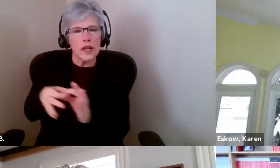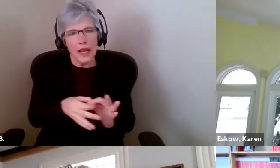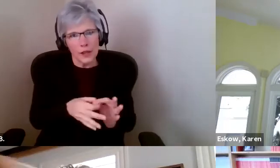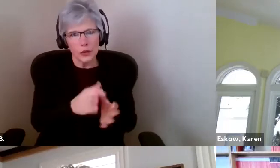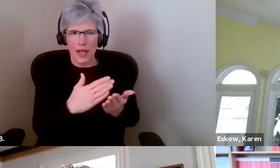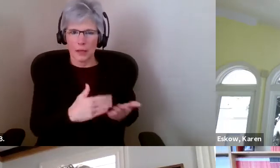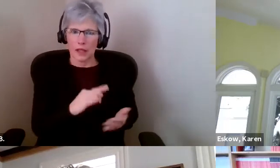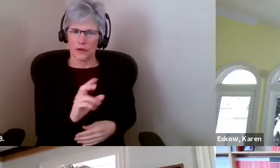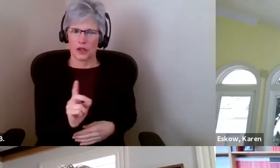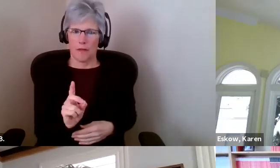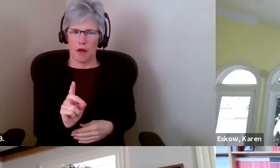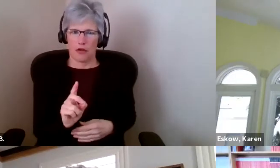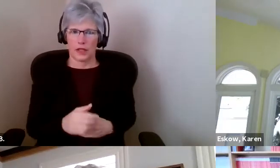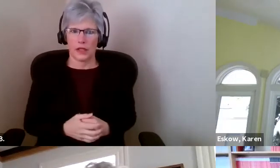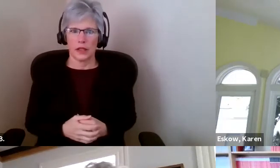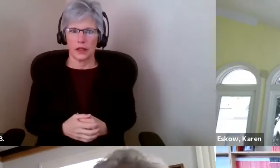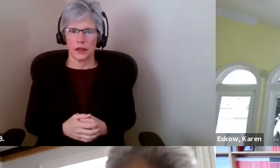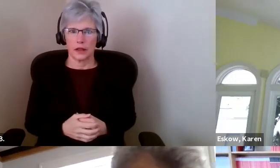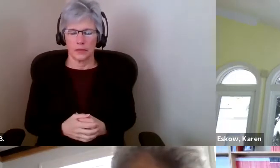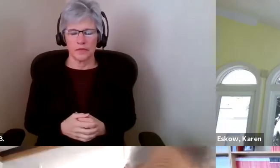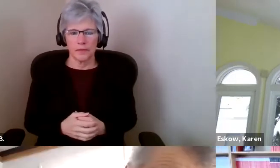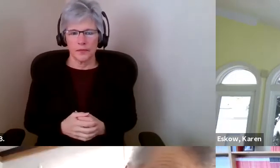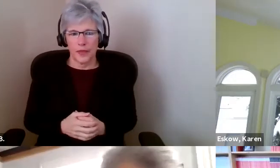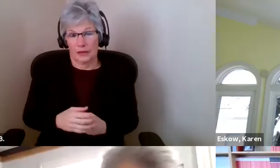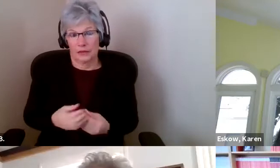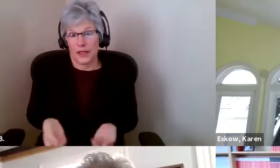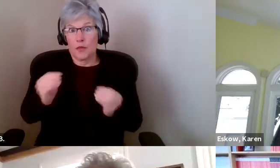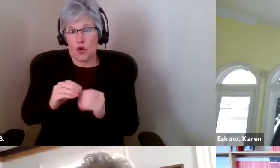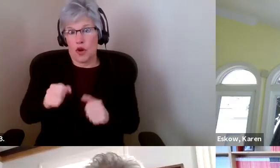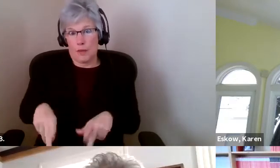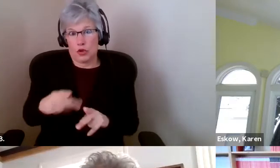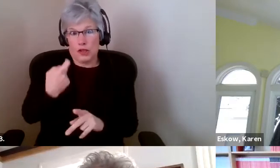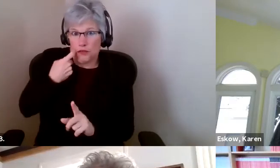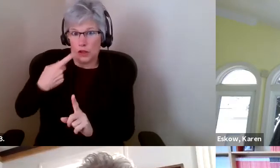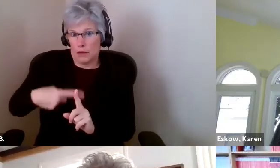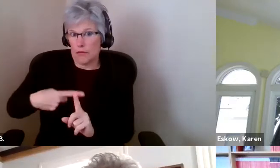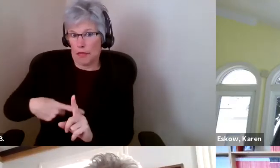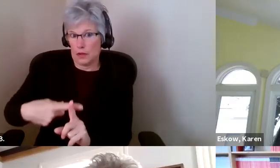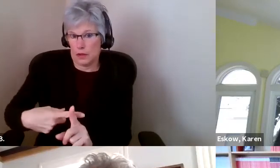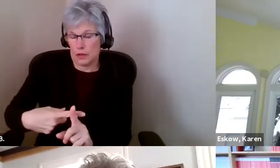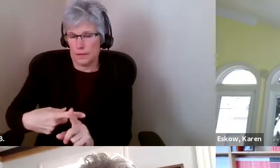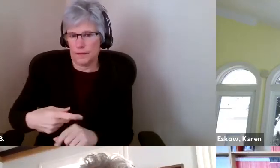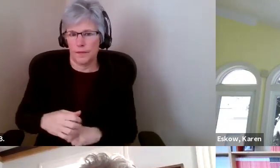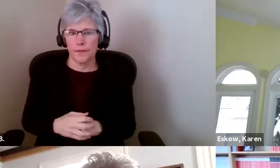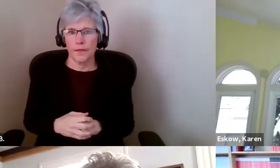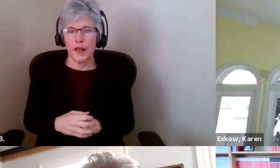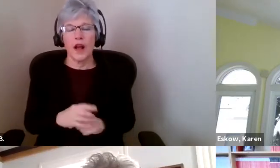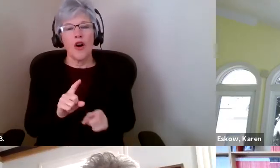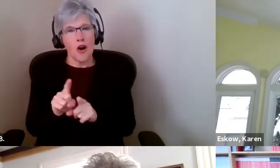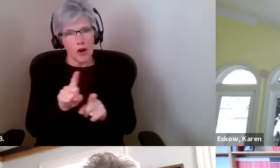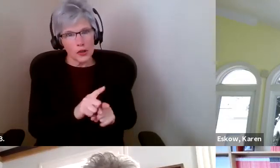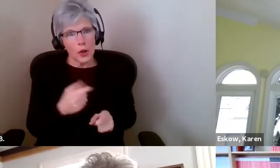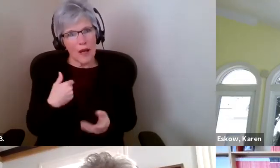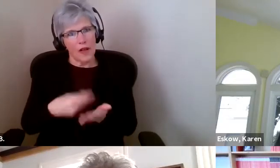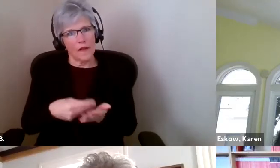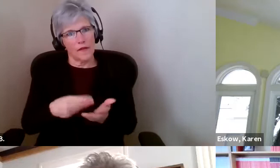democracy. There's an awful lot more so in the last few months. And then there's a great fundraising opportunity as well,